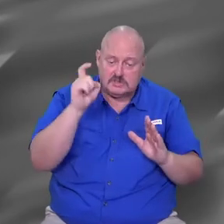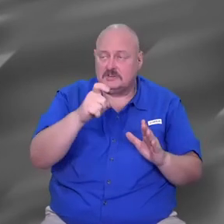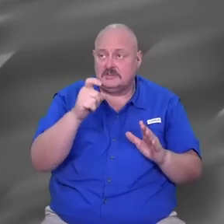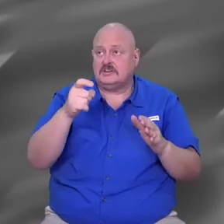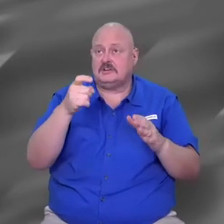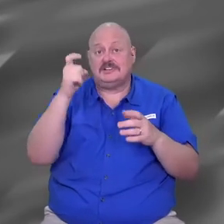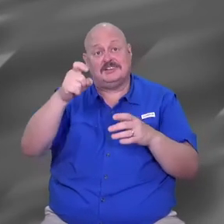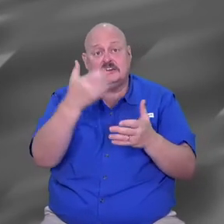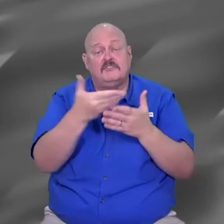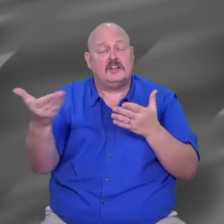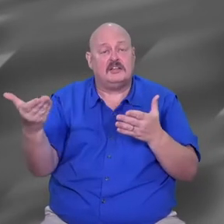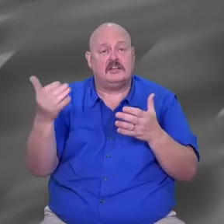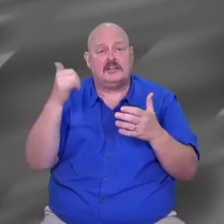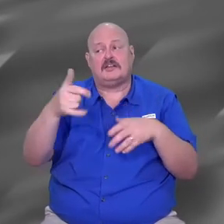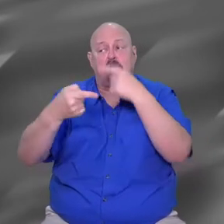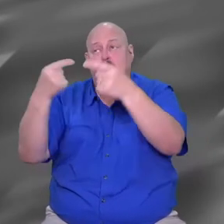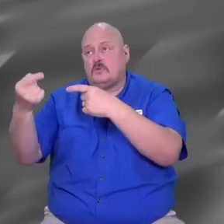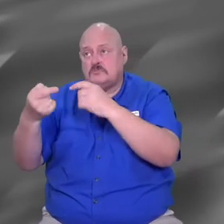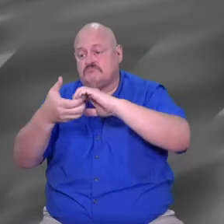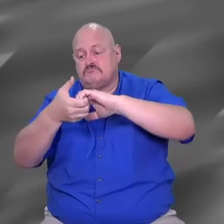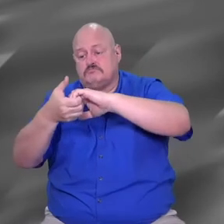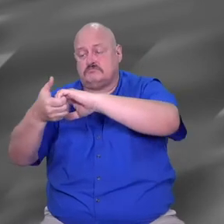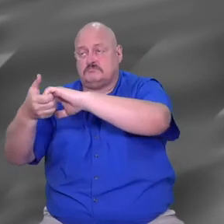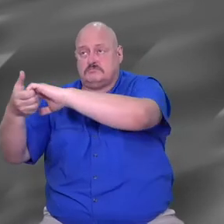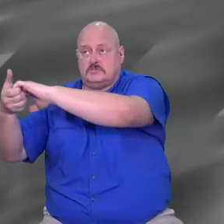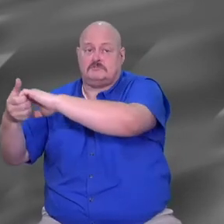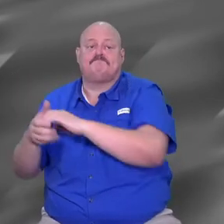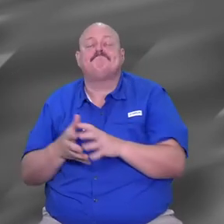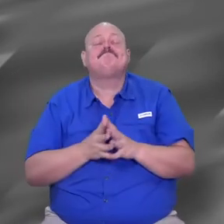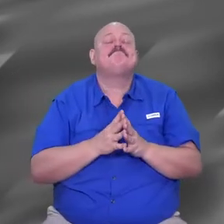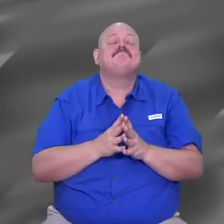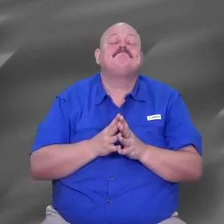necessities of life is now going to a wrecker service.